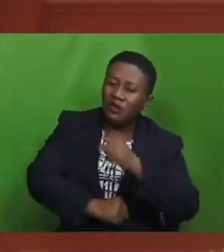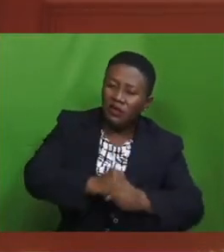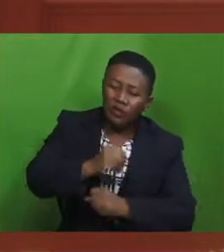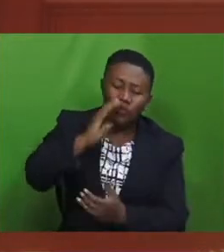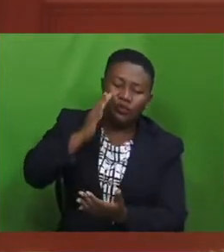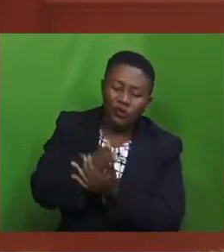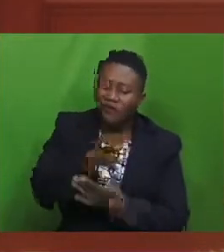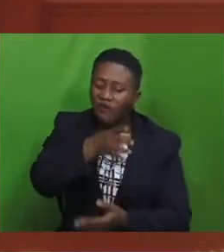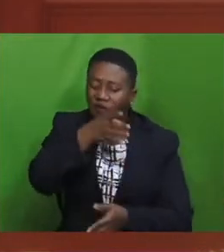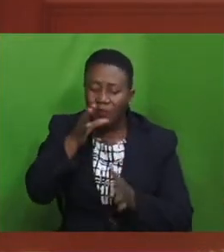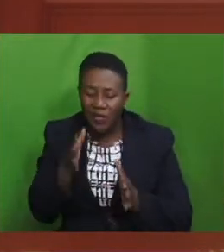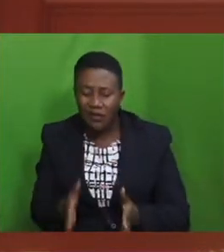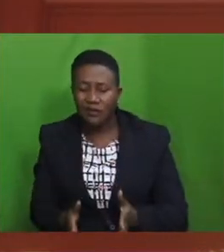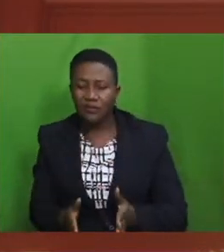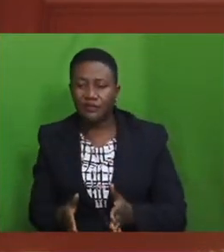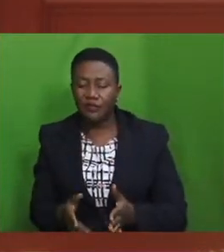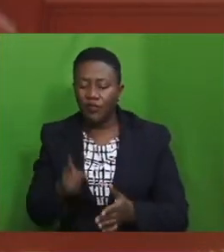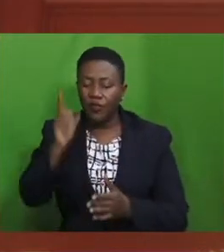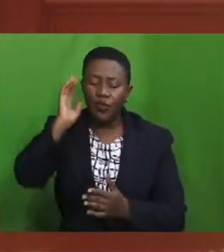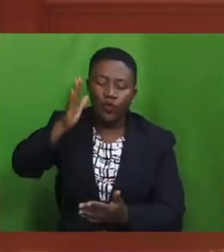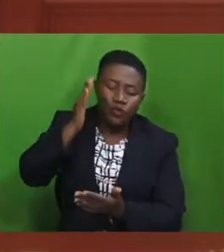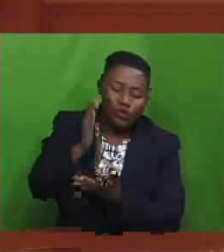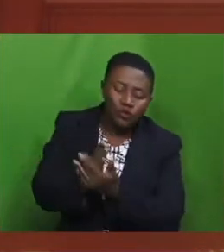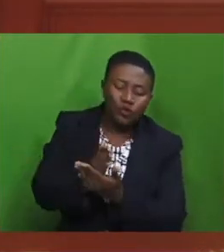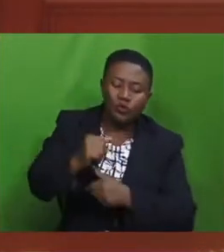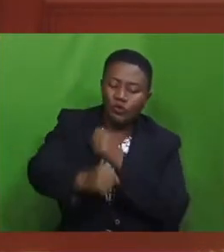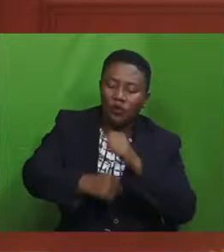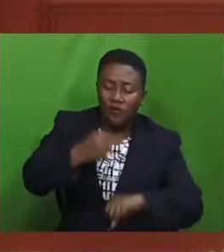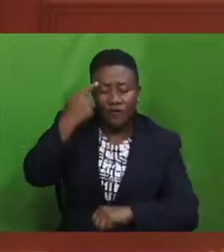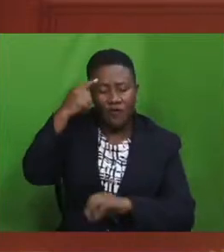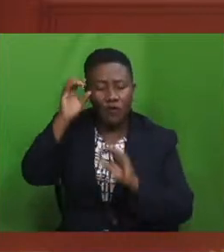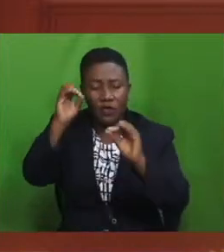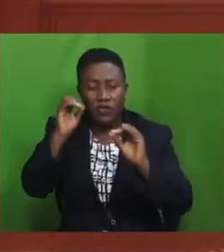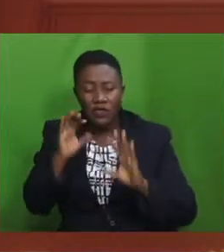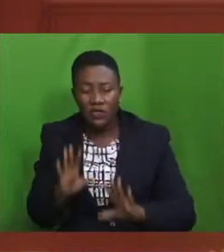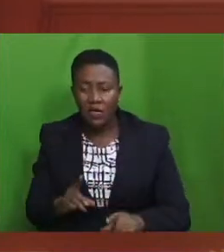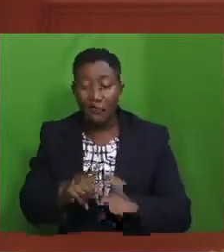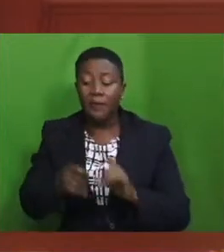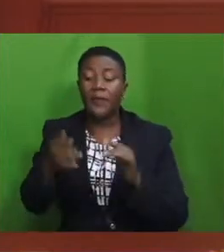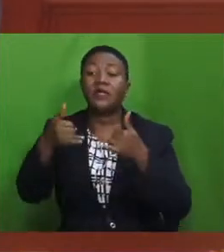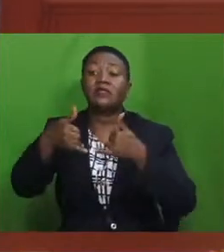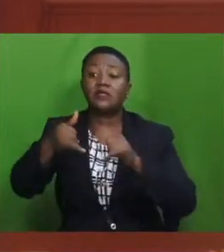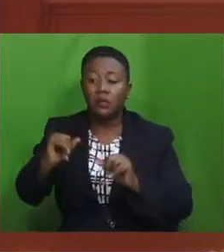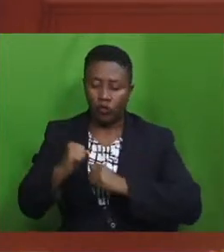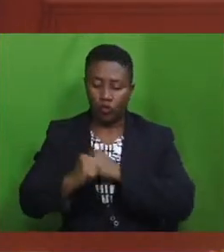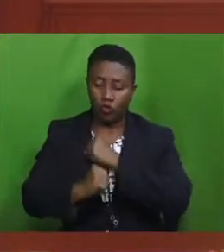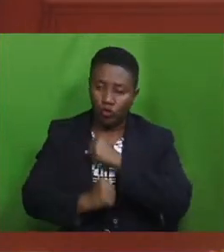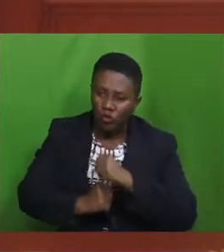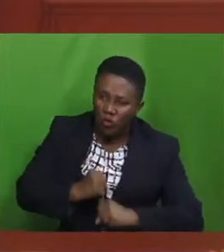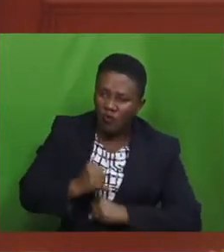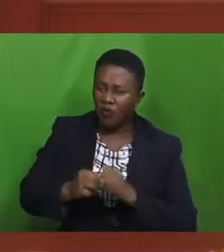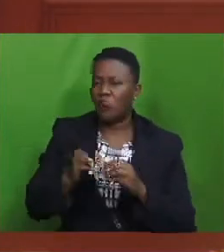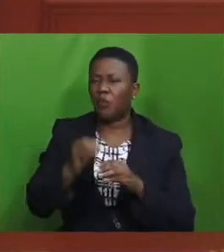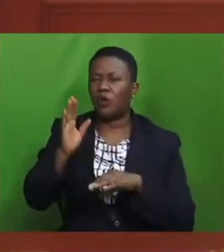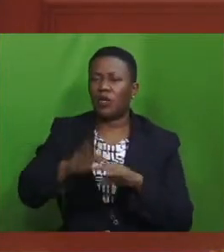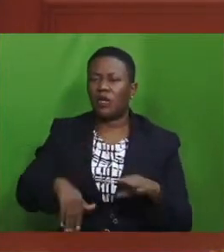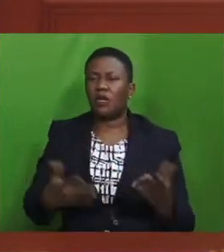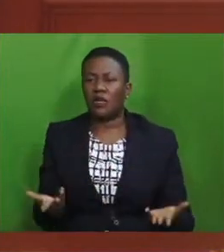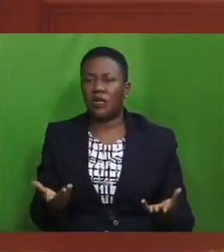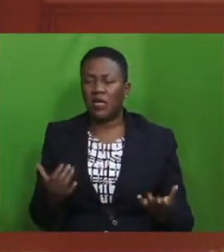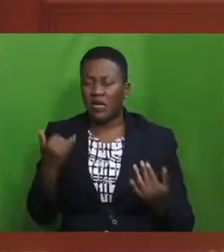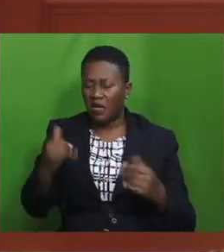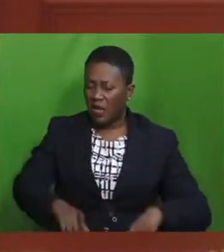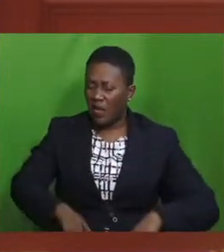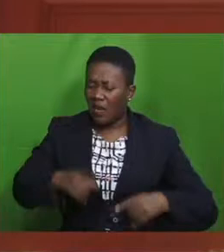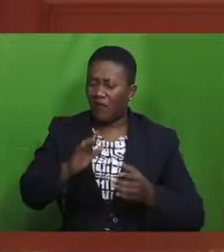farmers. You will stop the suffering of teachers. They are still suffering and probably even living under more hardship than